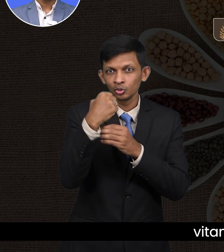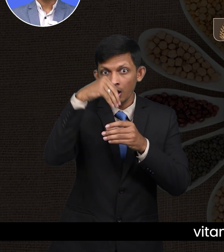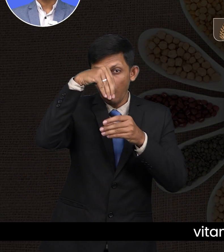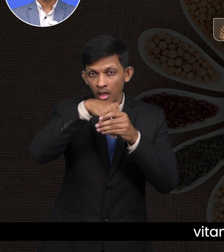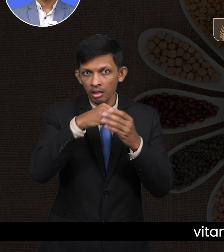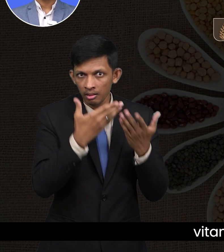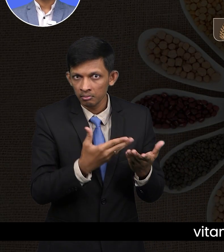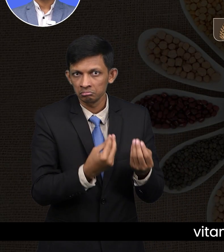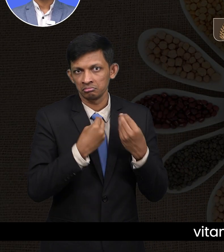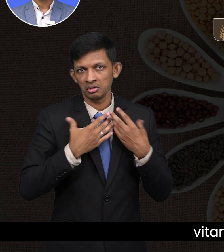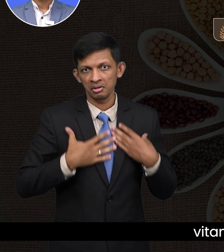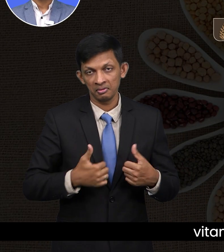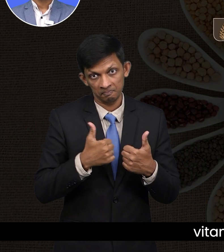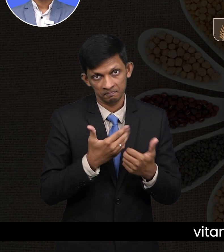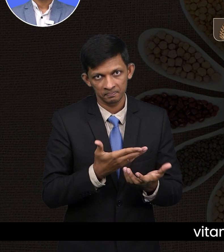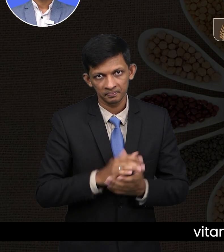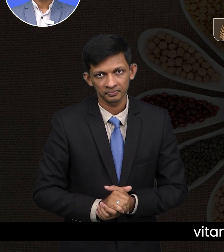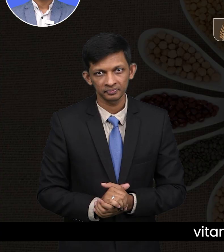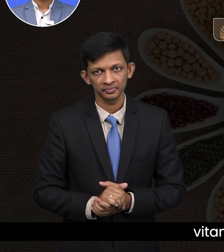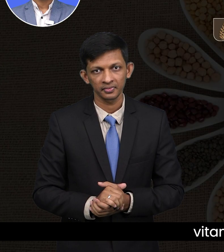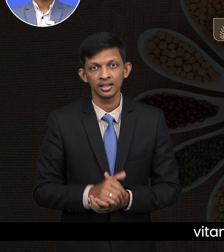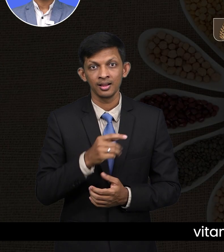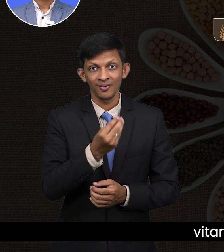and minerals.